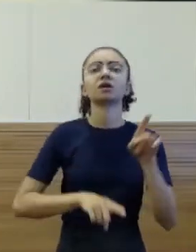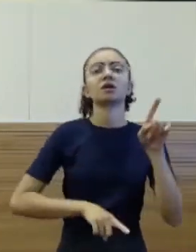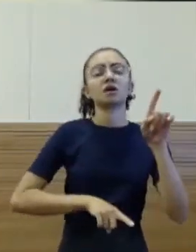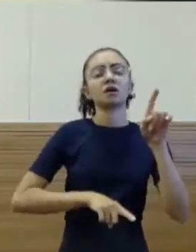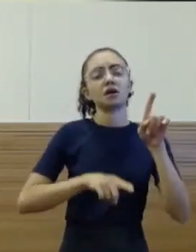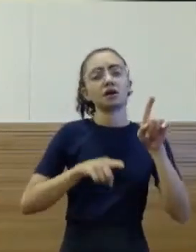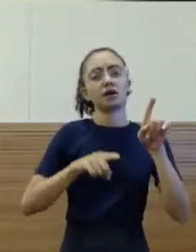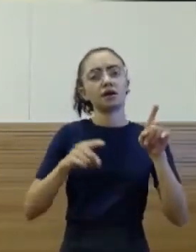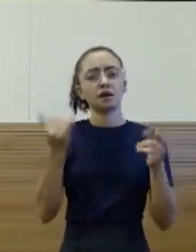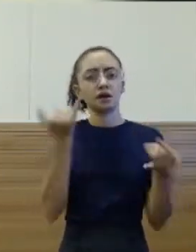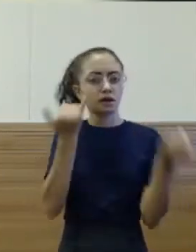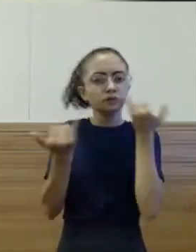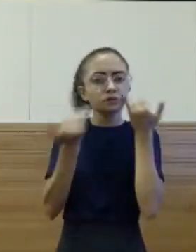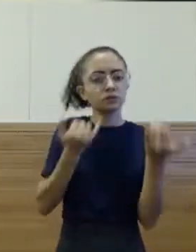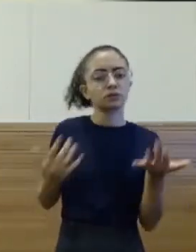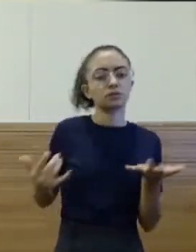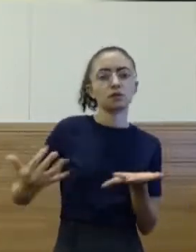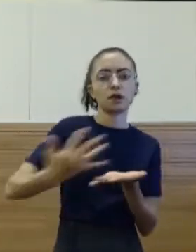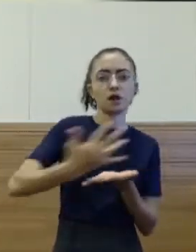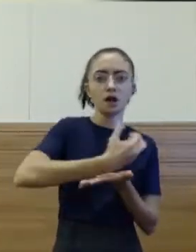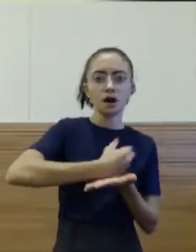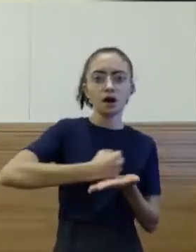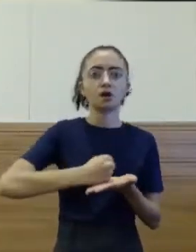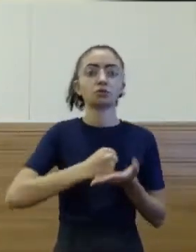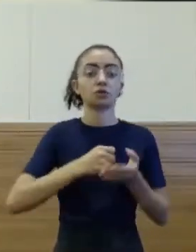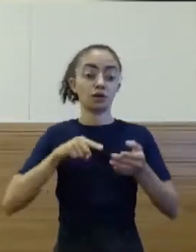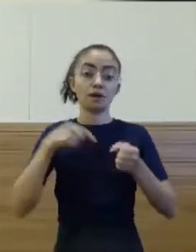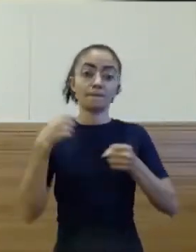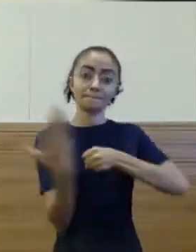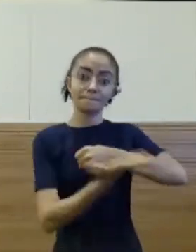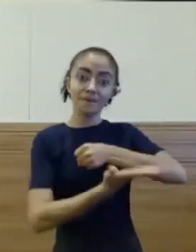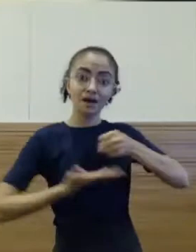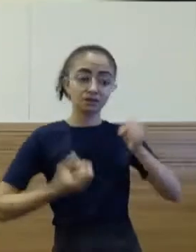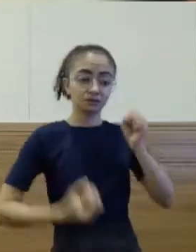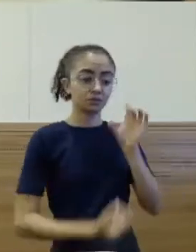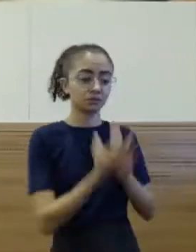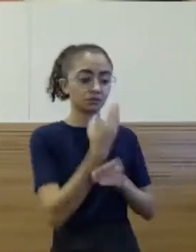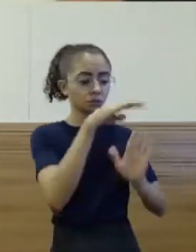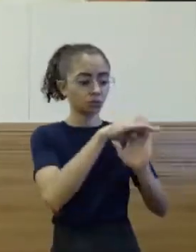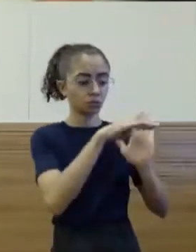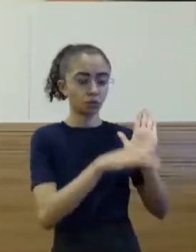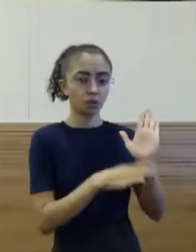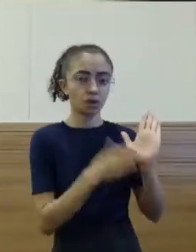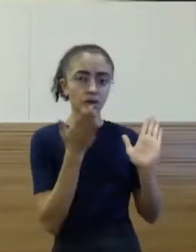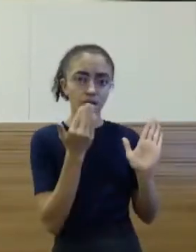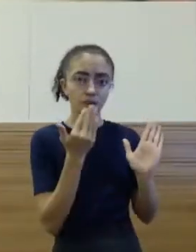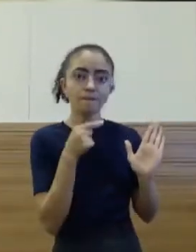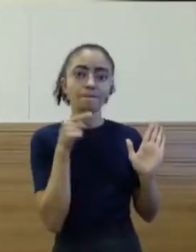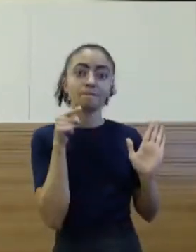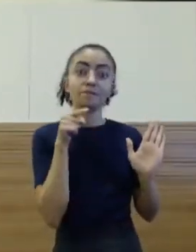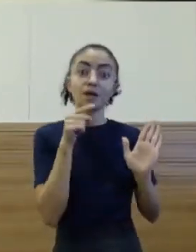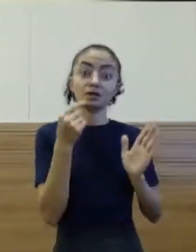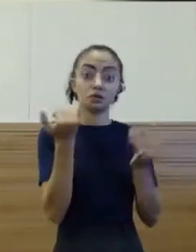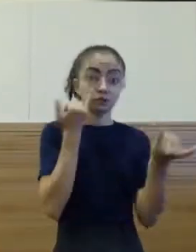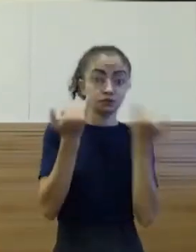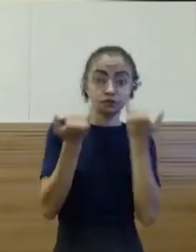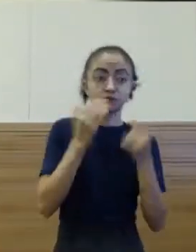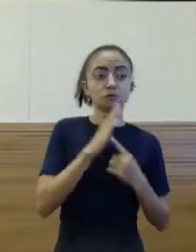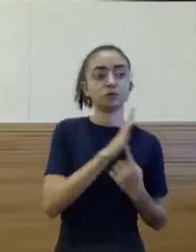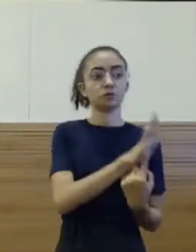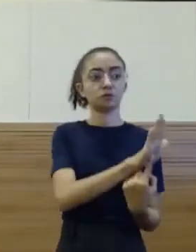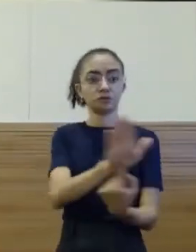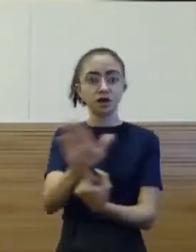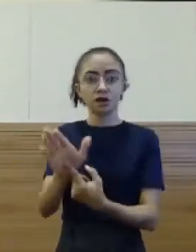data that base the elaboration of this dietary guide have shown that in Brazil, both for the